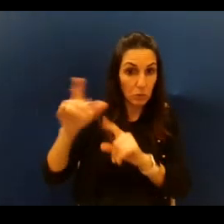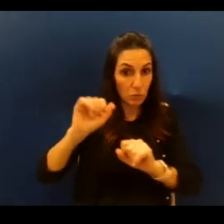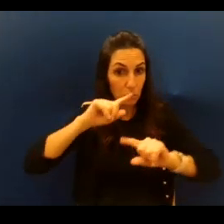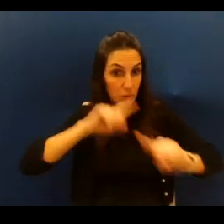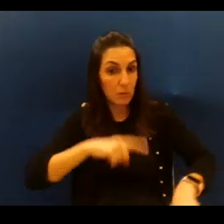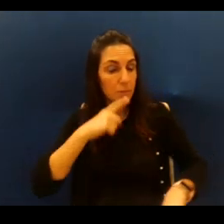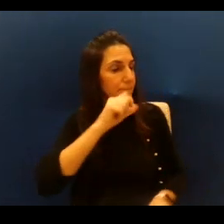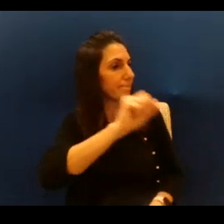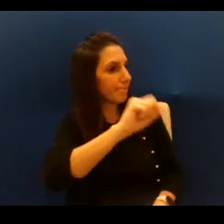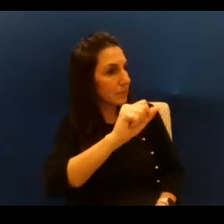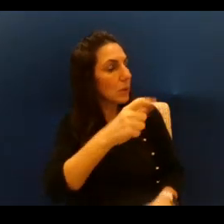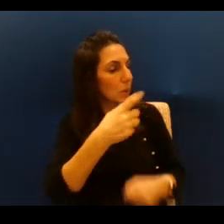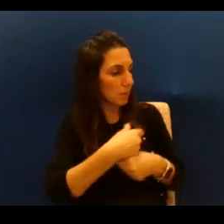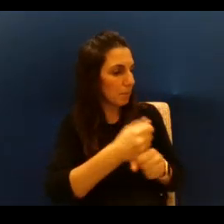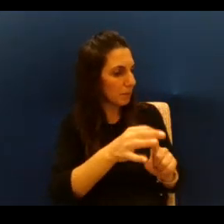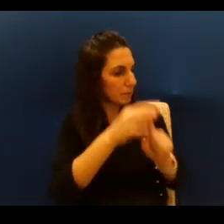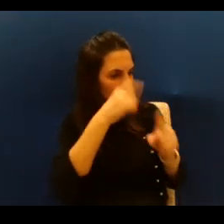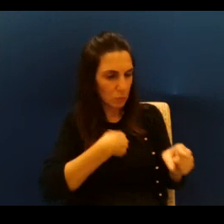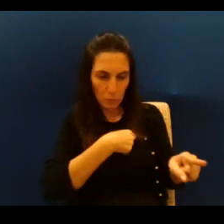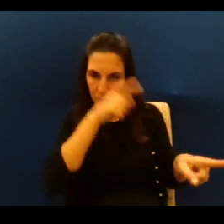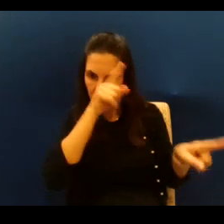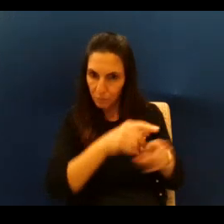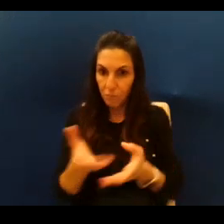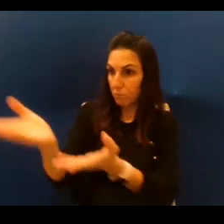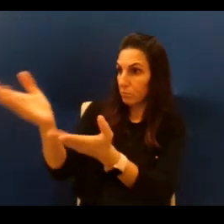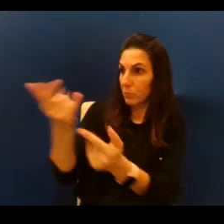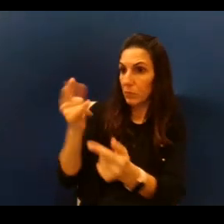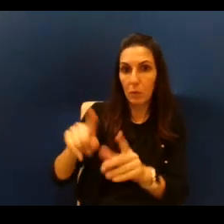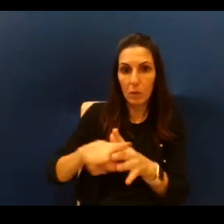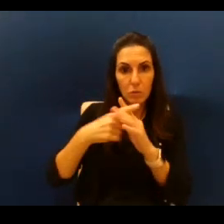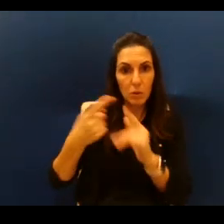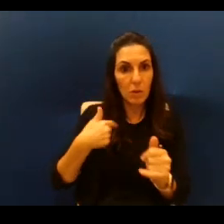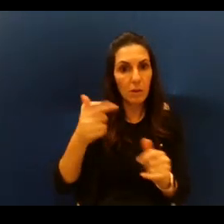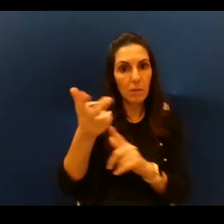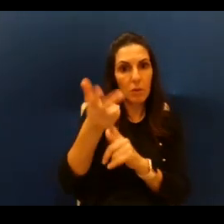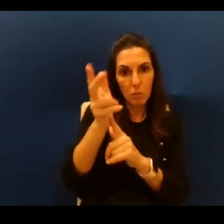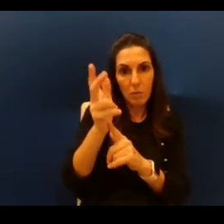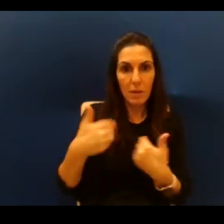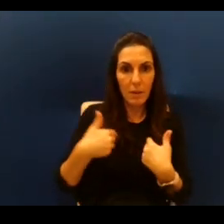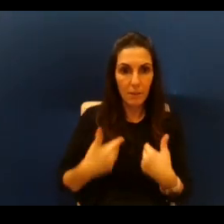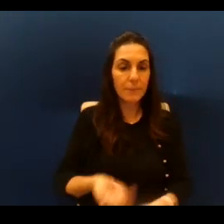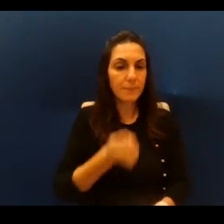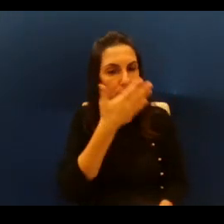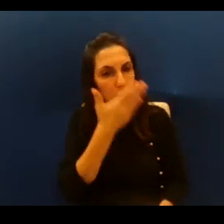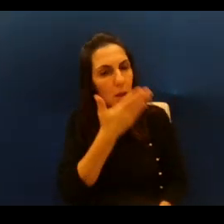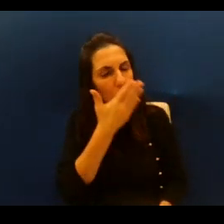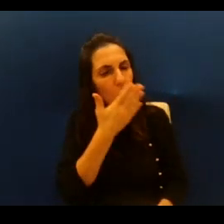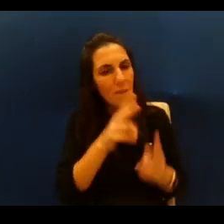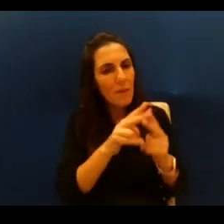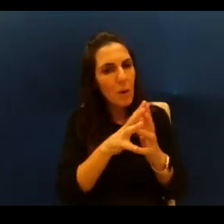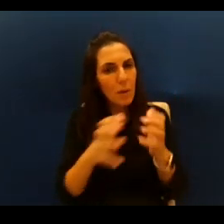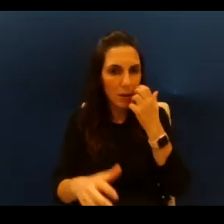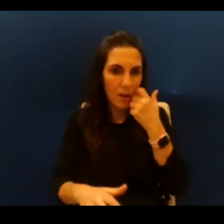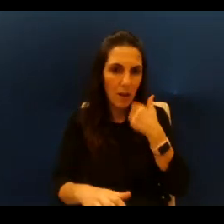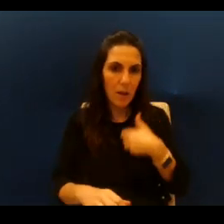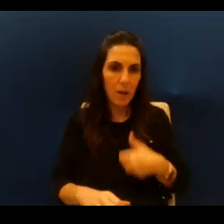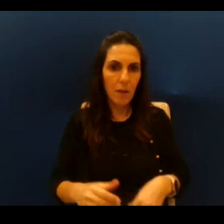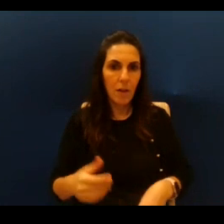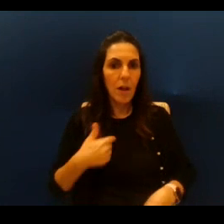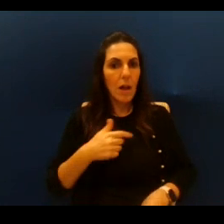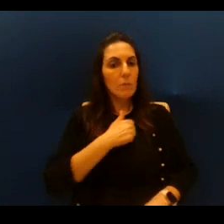All right, we have consensus. Ms. Roque, please begin. You have 3 minutes as always. Thank you very much. And Carlton, I'm